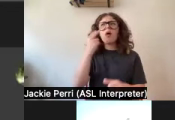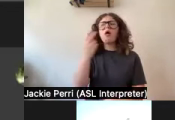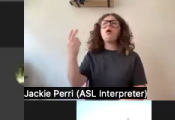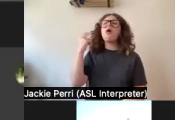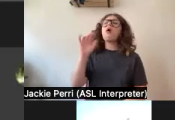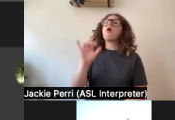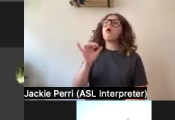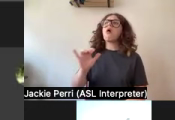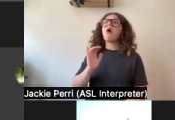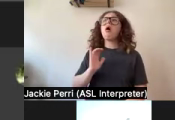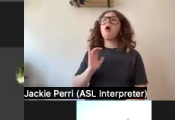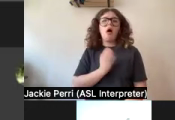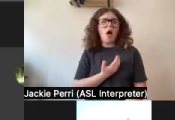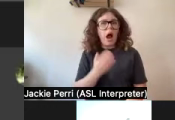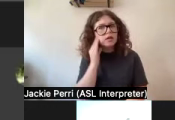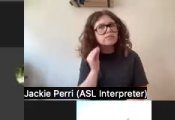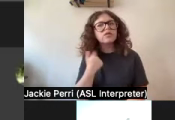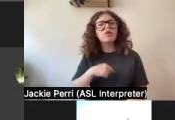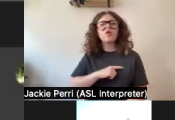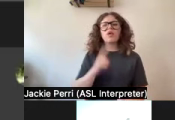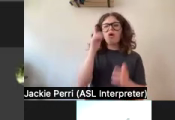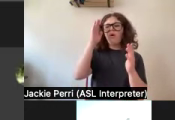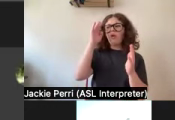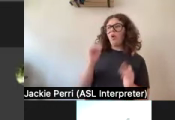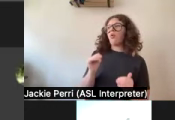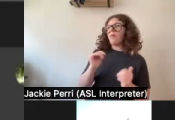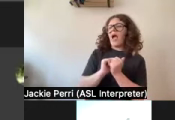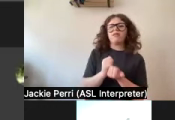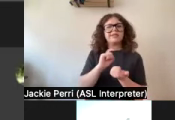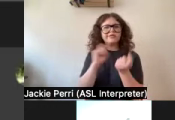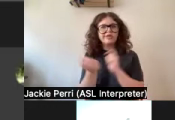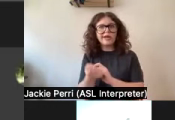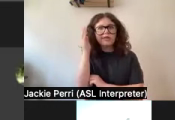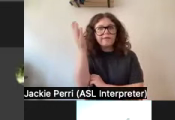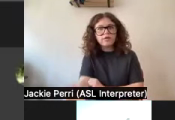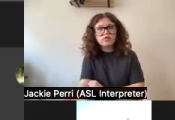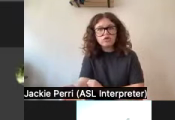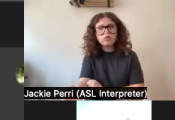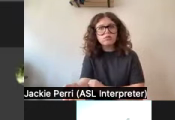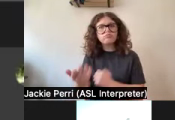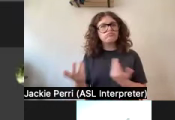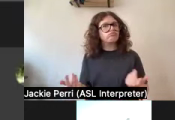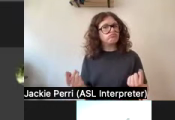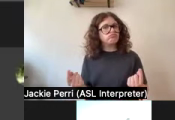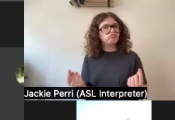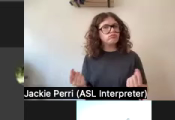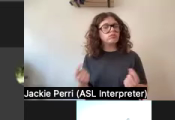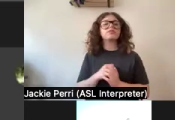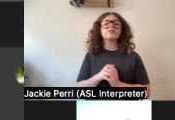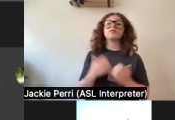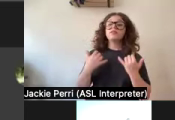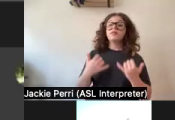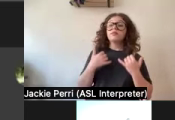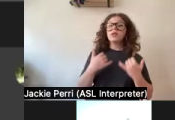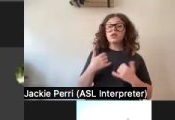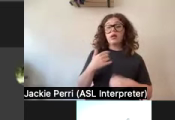hope happens for the future generations. So today in our agenda, we're going